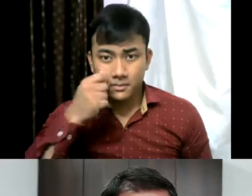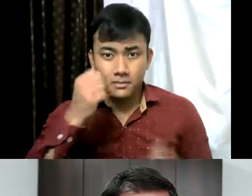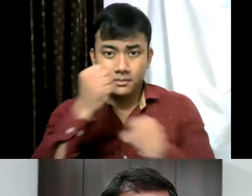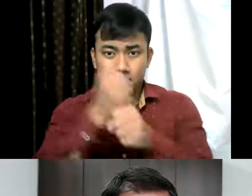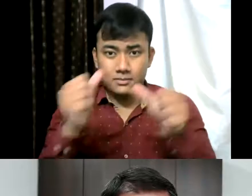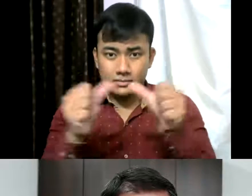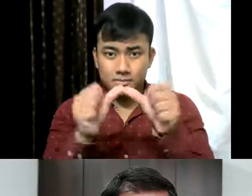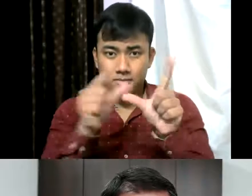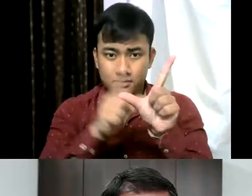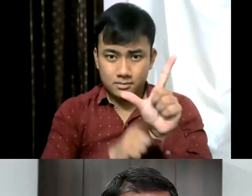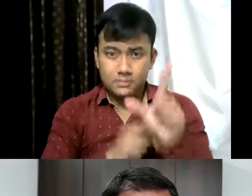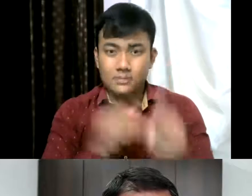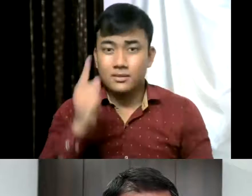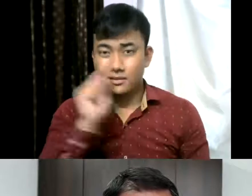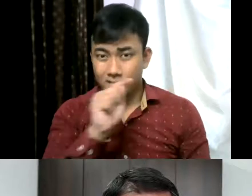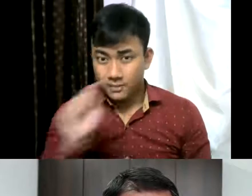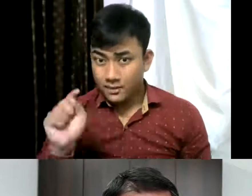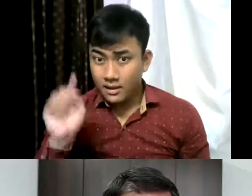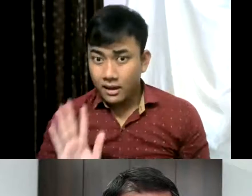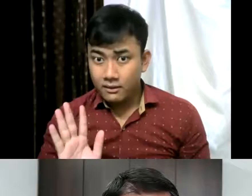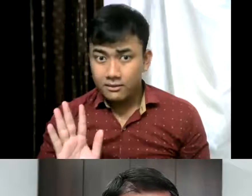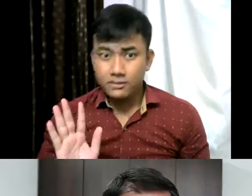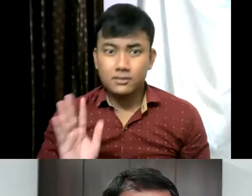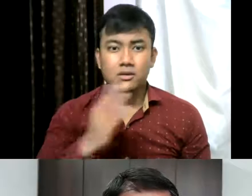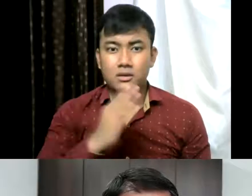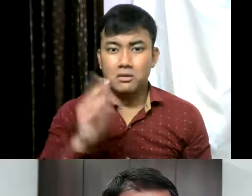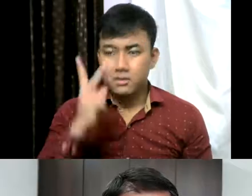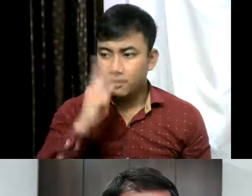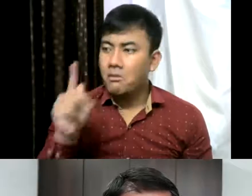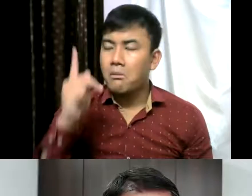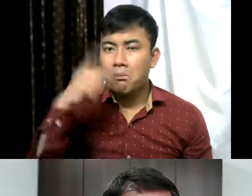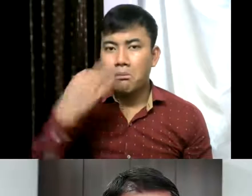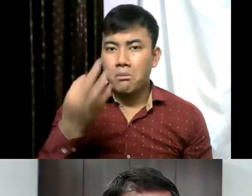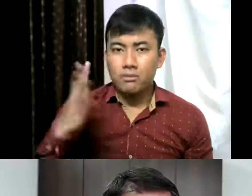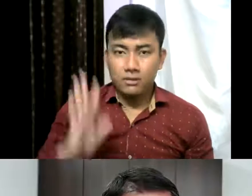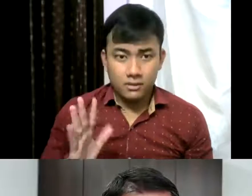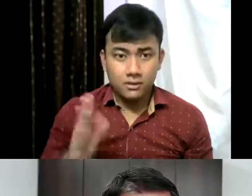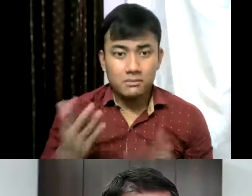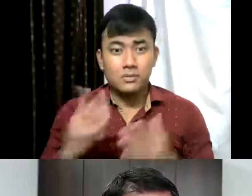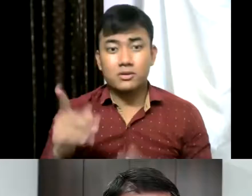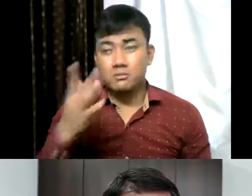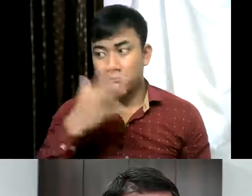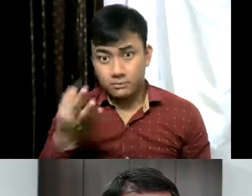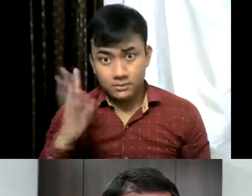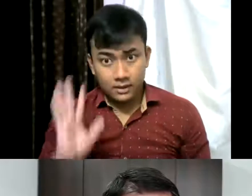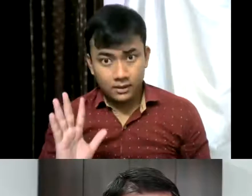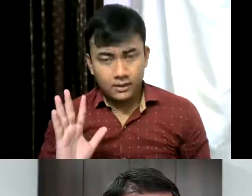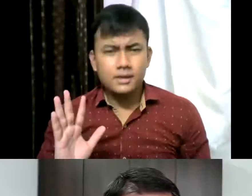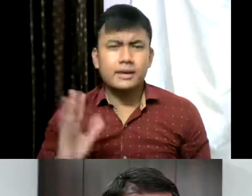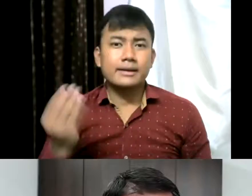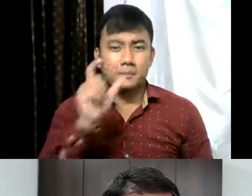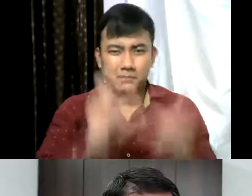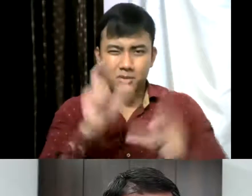because they all want to be bulked up right now and want to look sexy because that's how you can be swiped right. Like all the gym